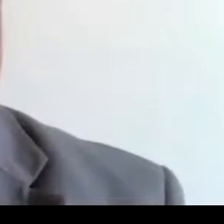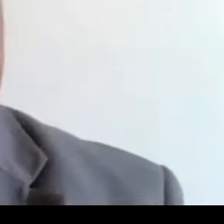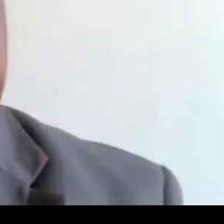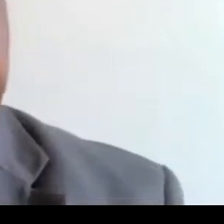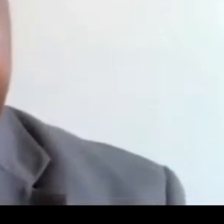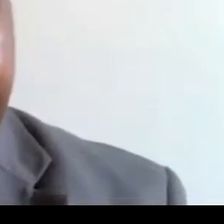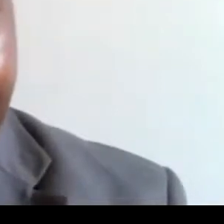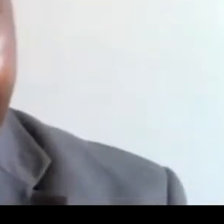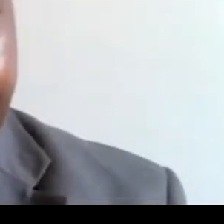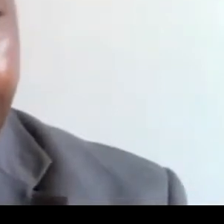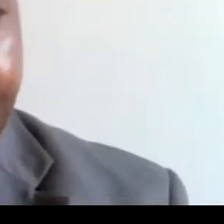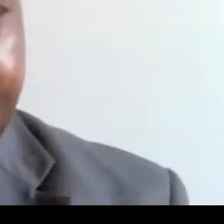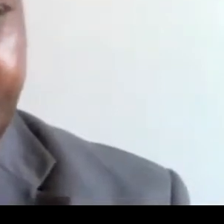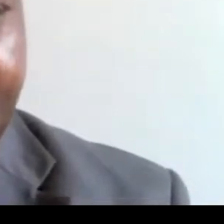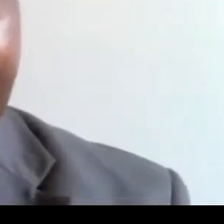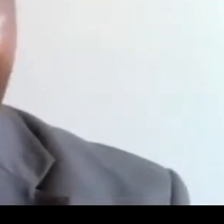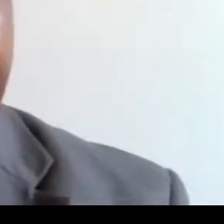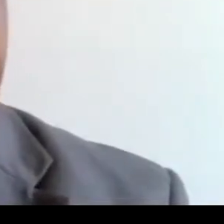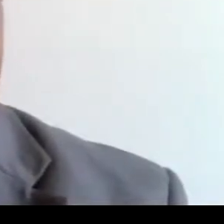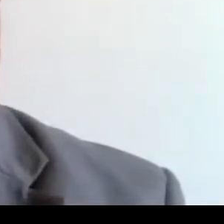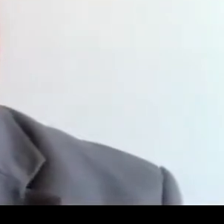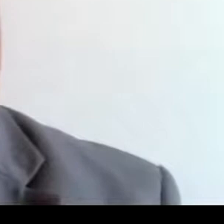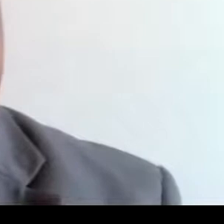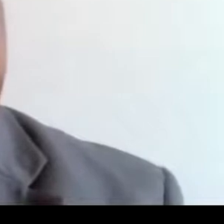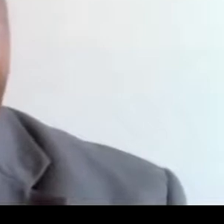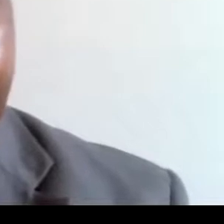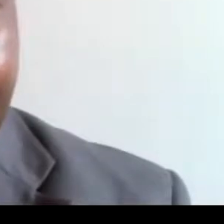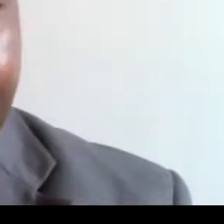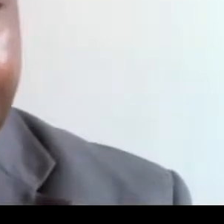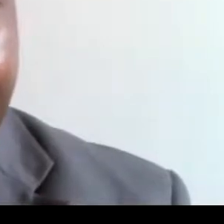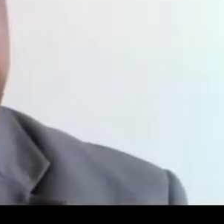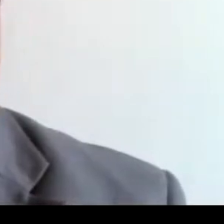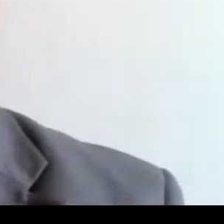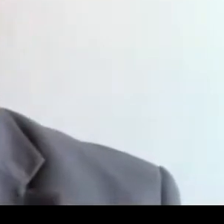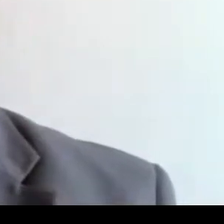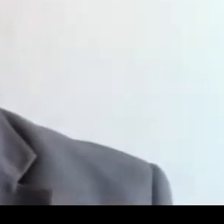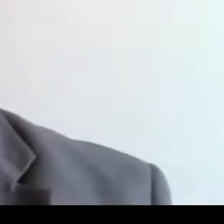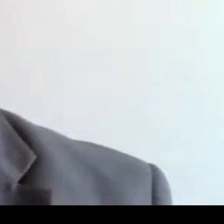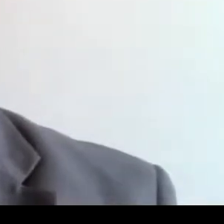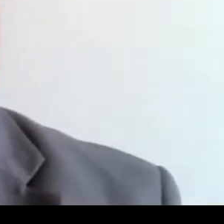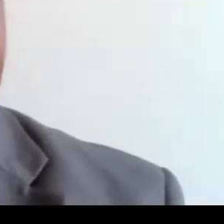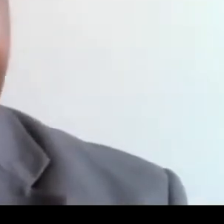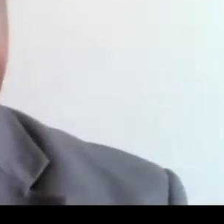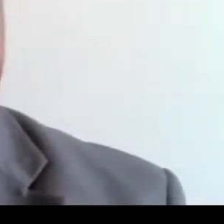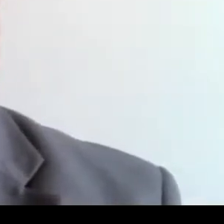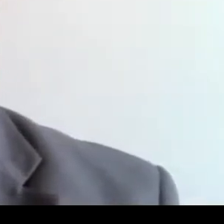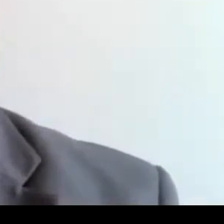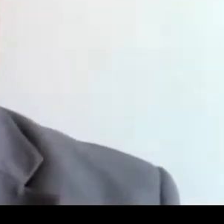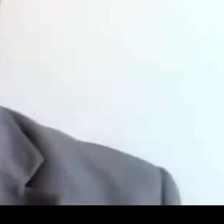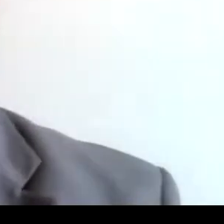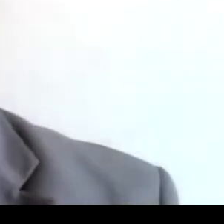models are exactly designed to address the issue that you've raised. In terms